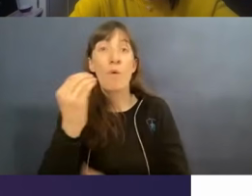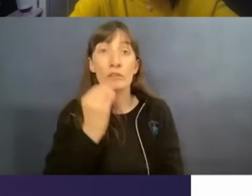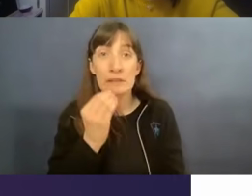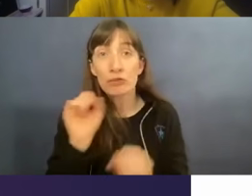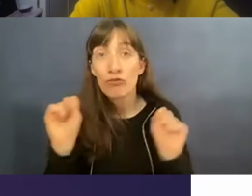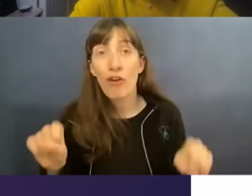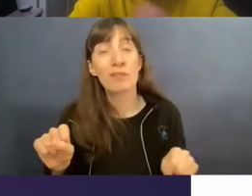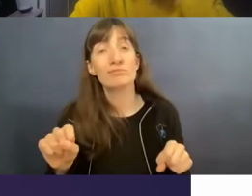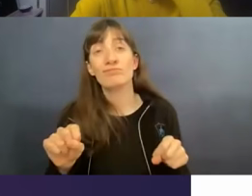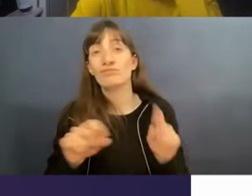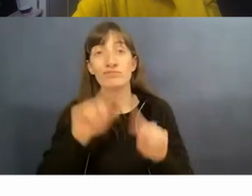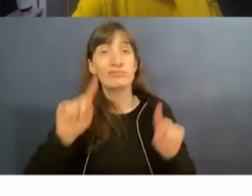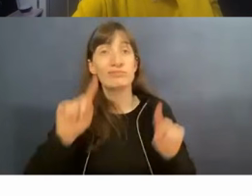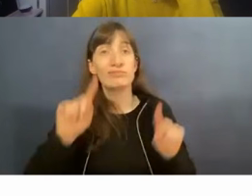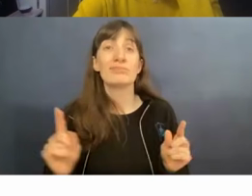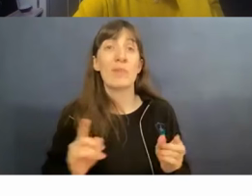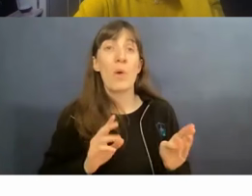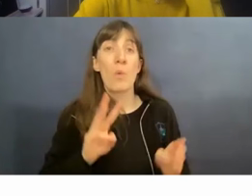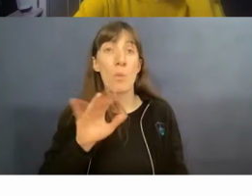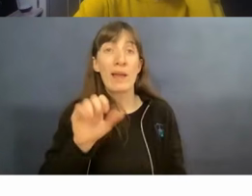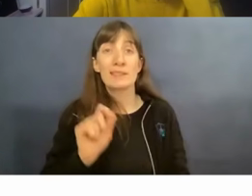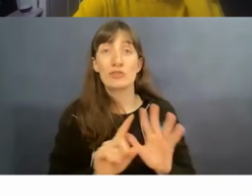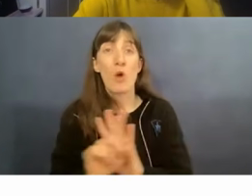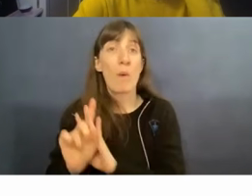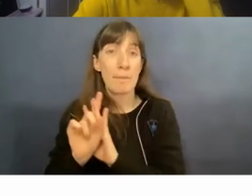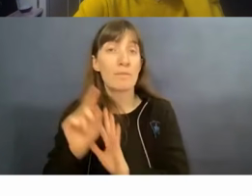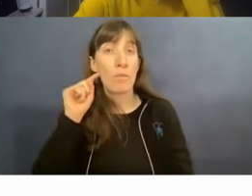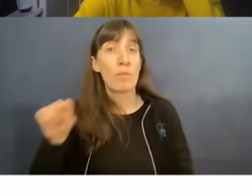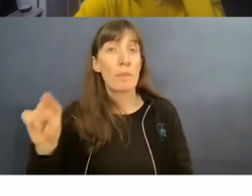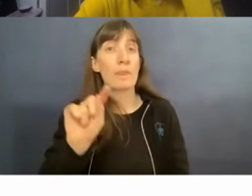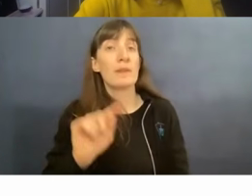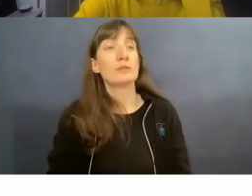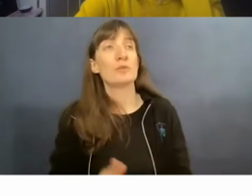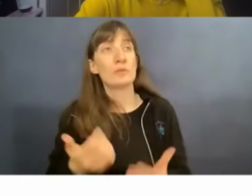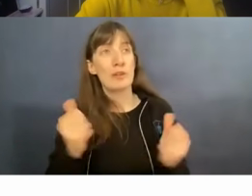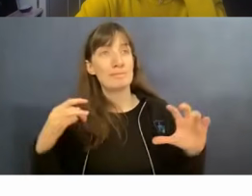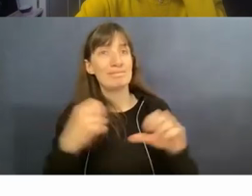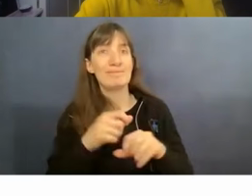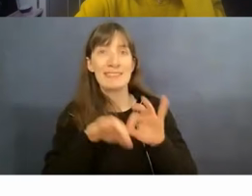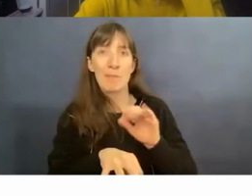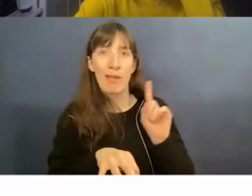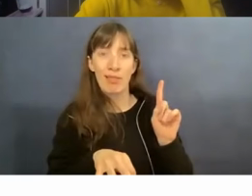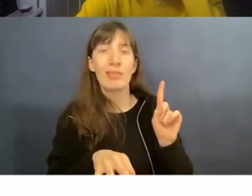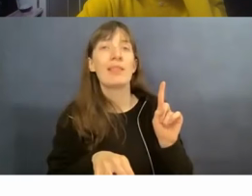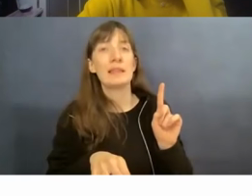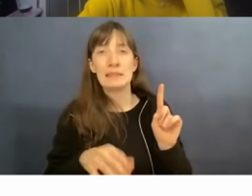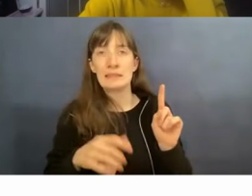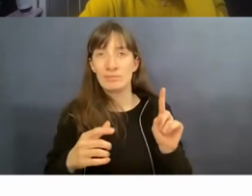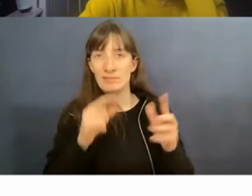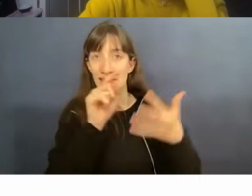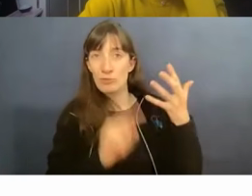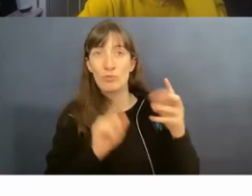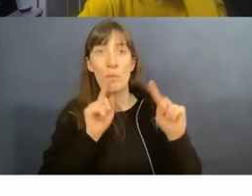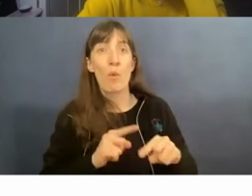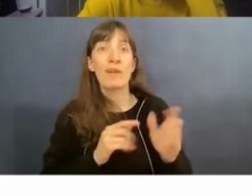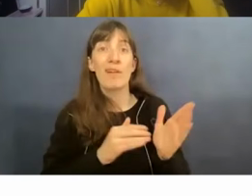up for sure. So these are just a few. We try to keep it really simple. And so these were the ones that were reported a lot, and also things I